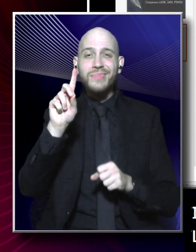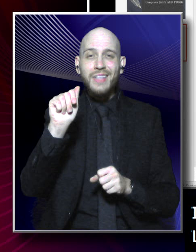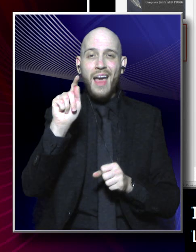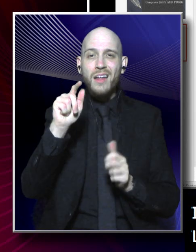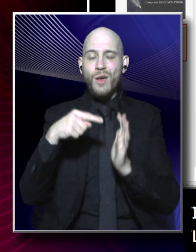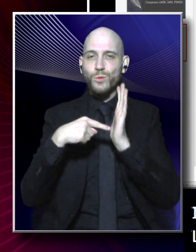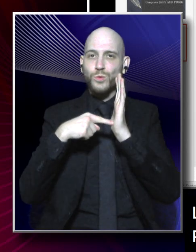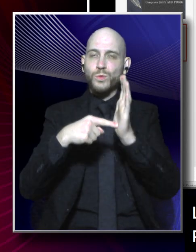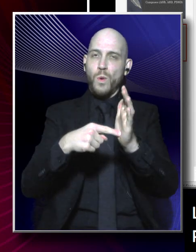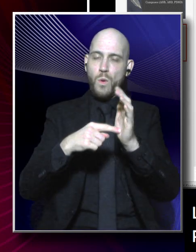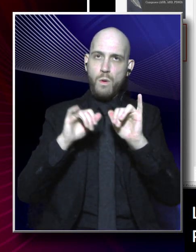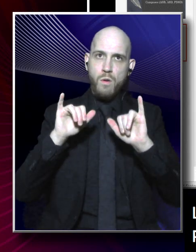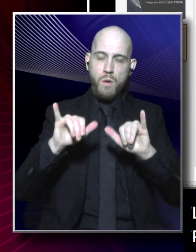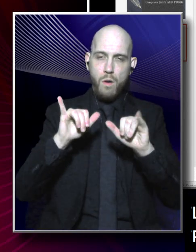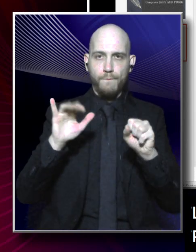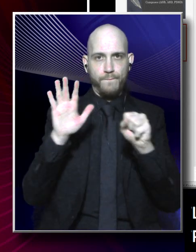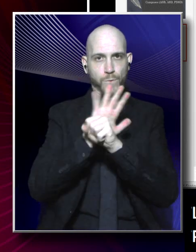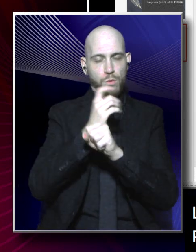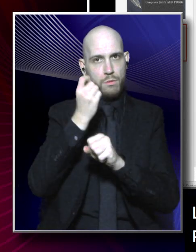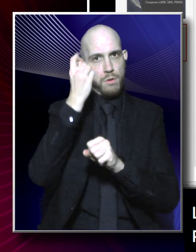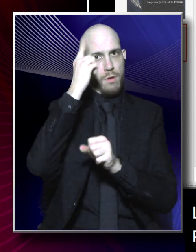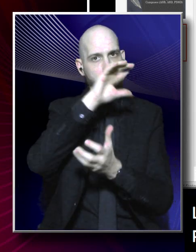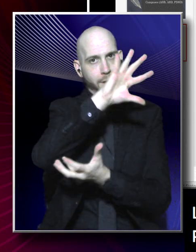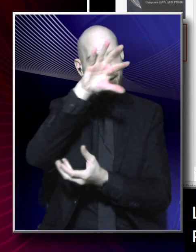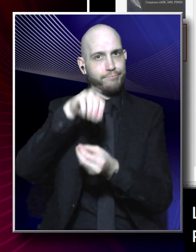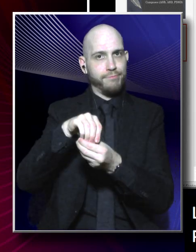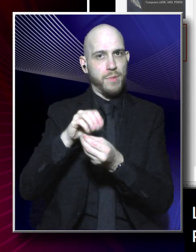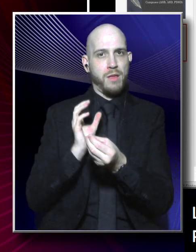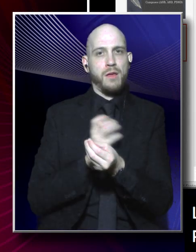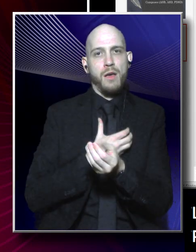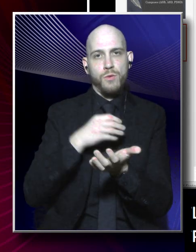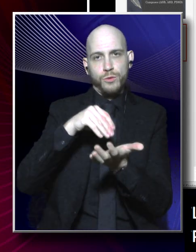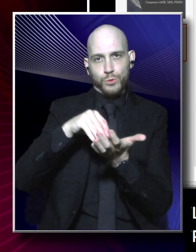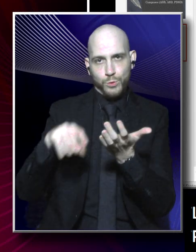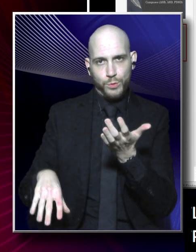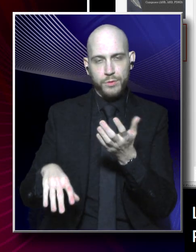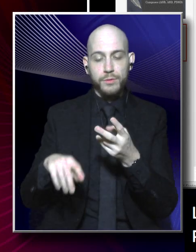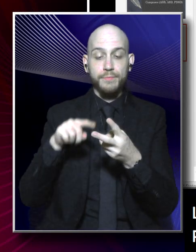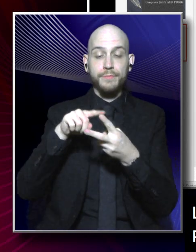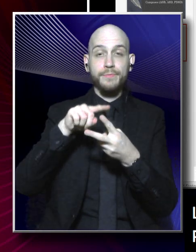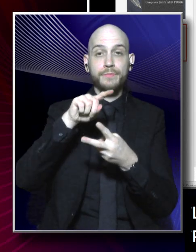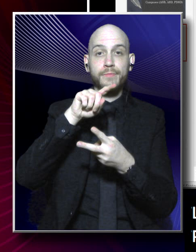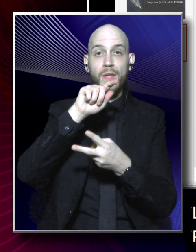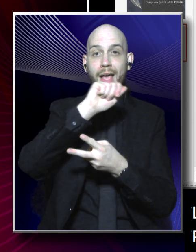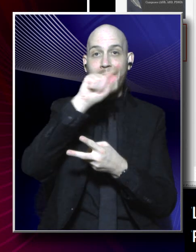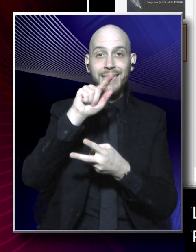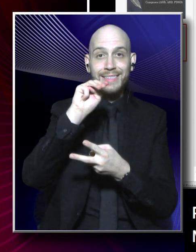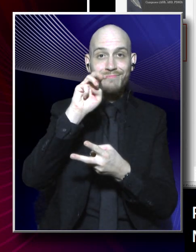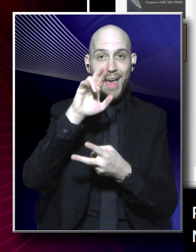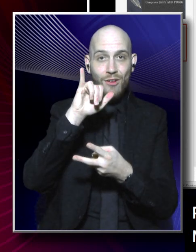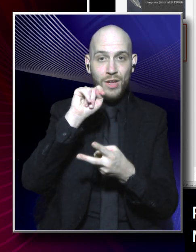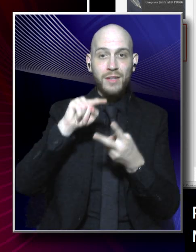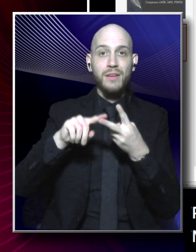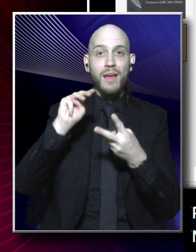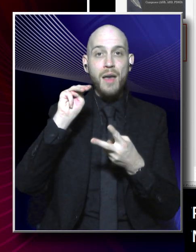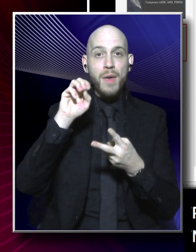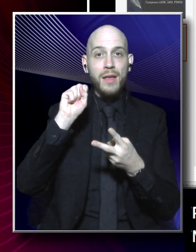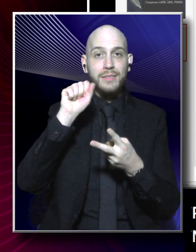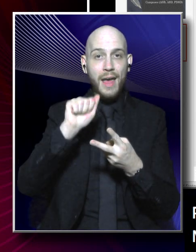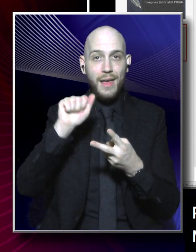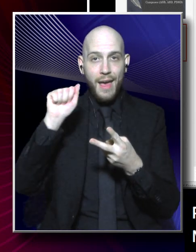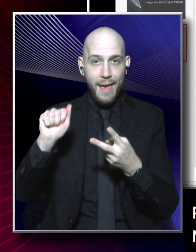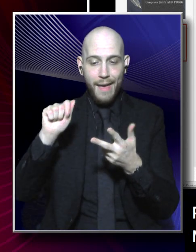students. So that's the AZ Merit, the MSAA, AIMS Science, the